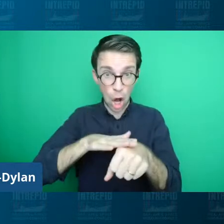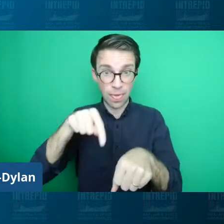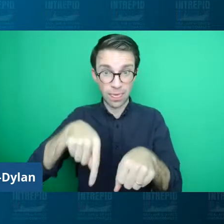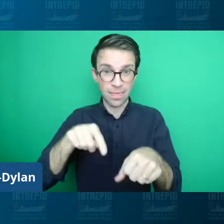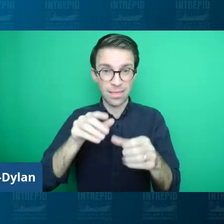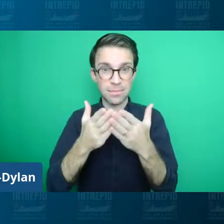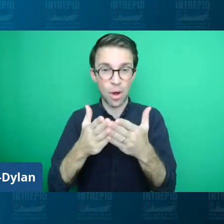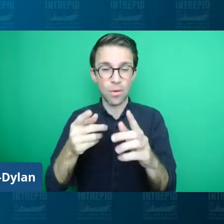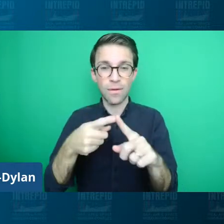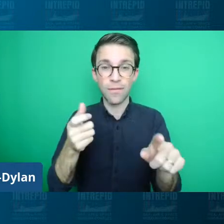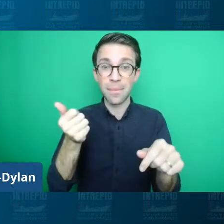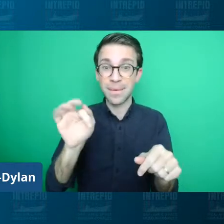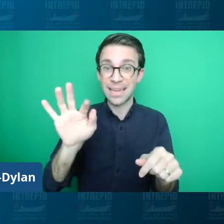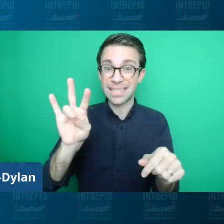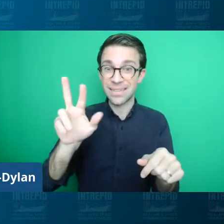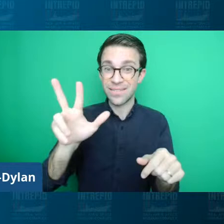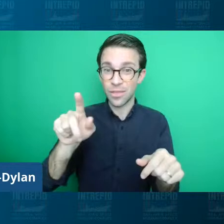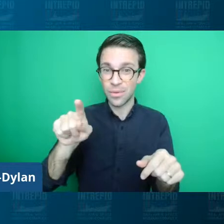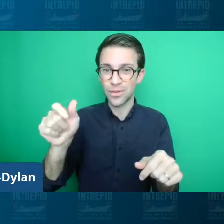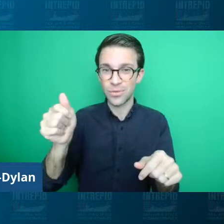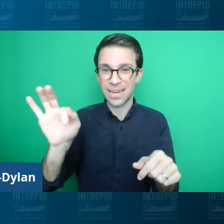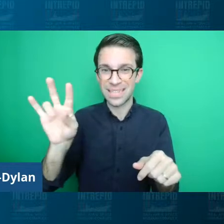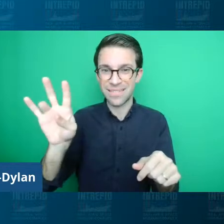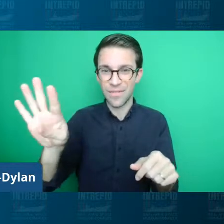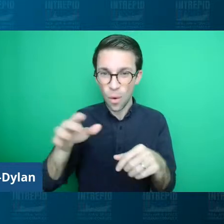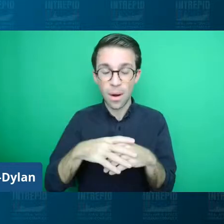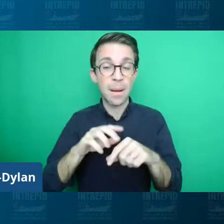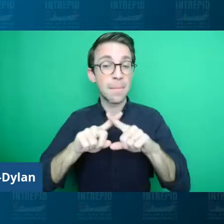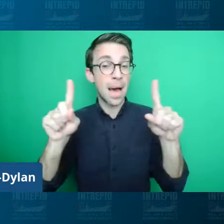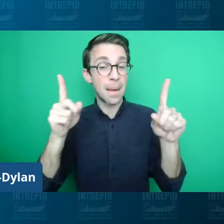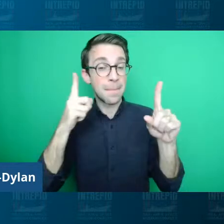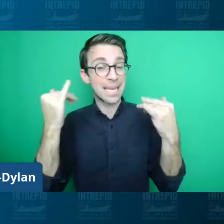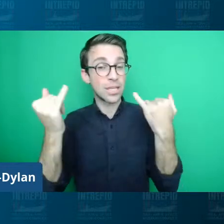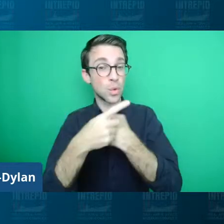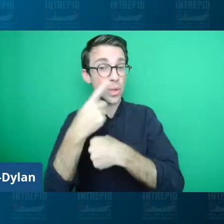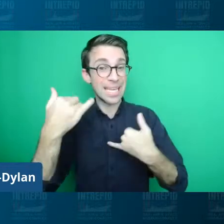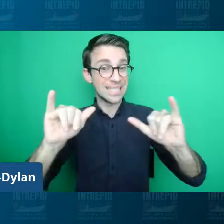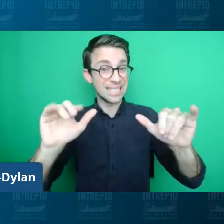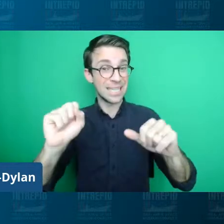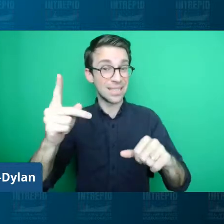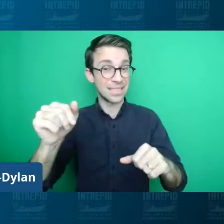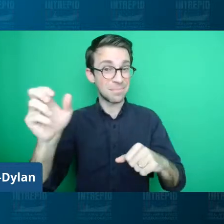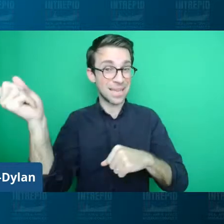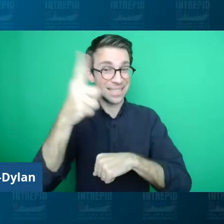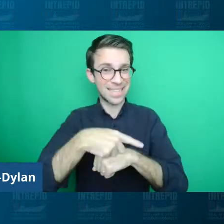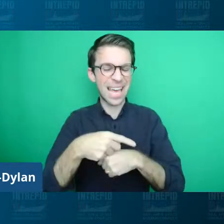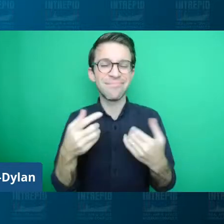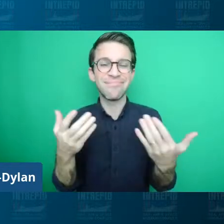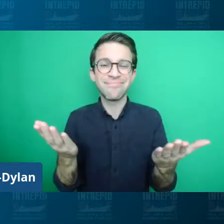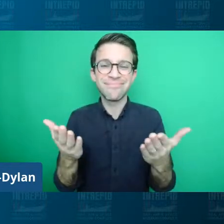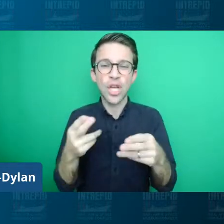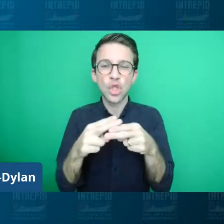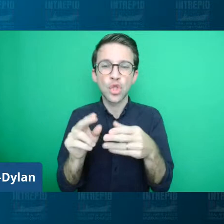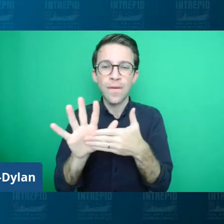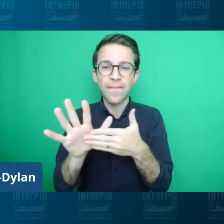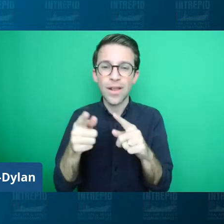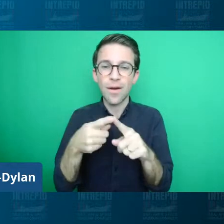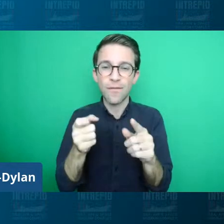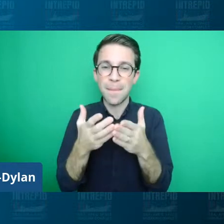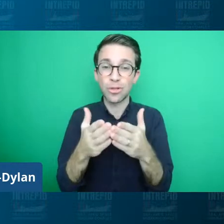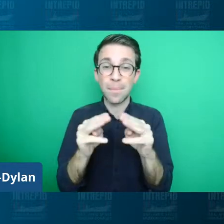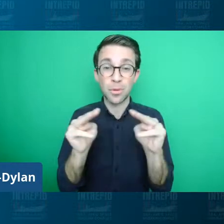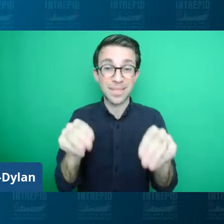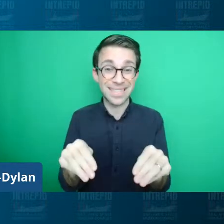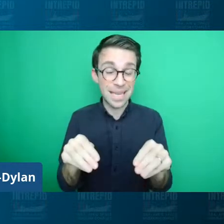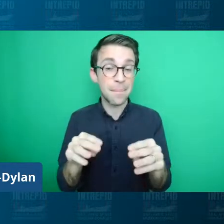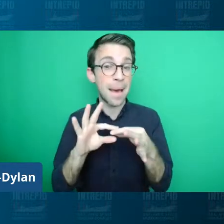1974. But first, since it is still Space Day, here is another short video from the Intrepid Museum about the anatomy